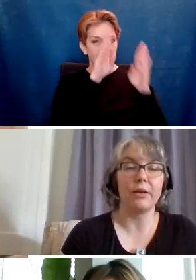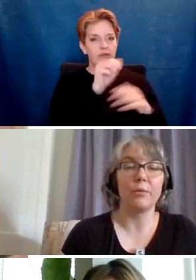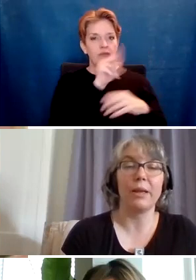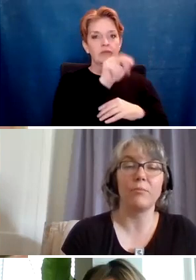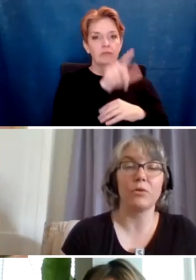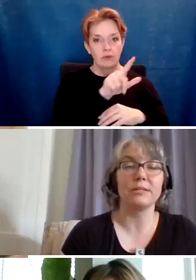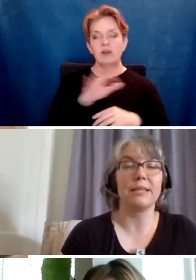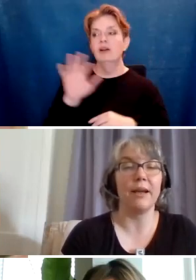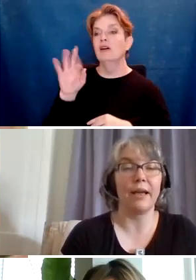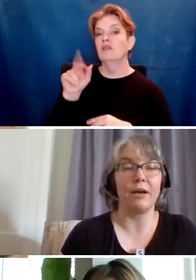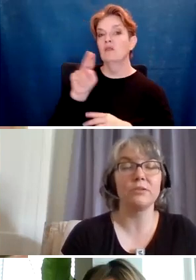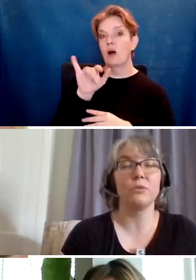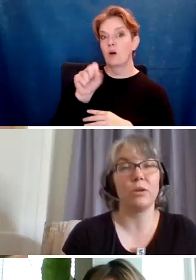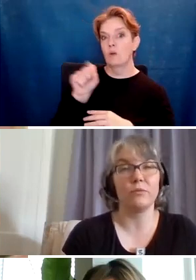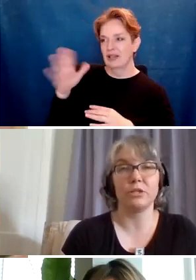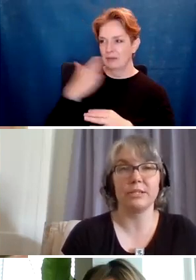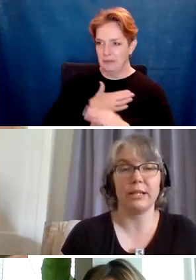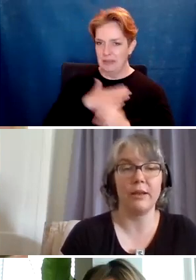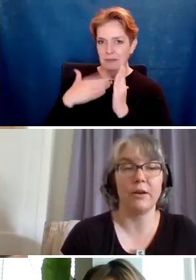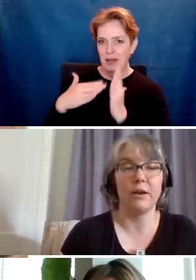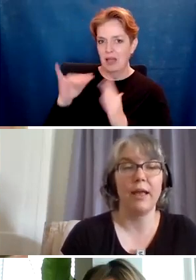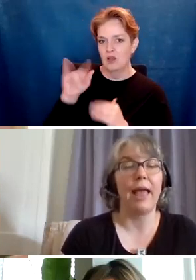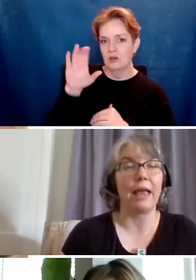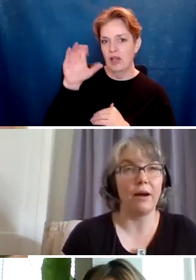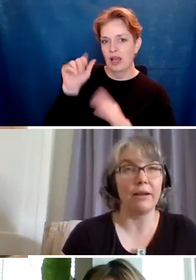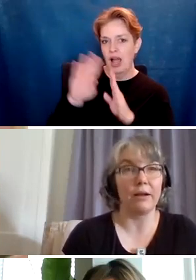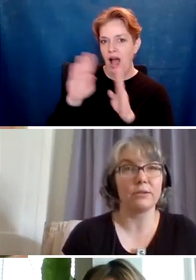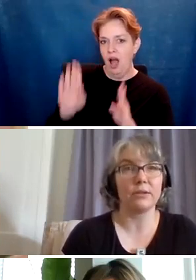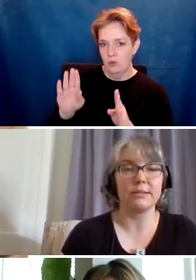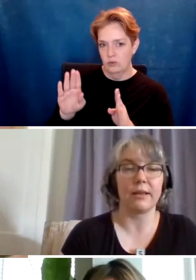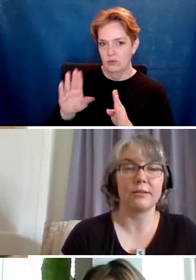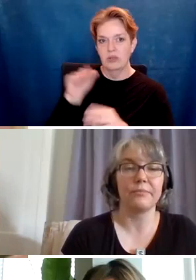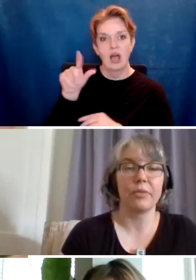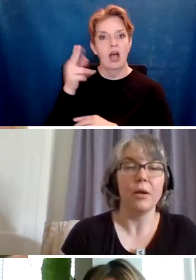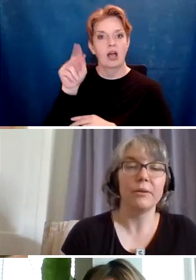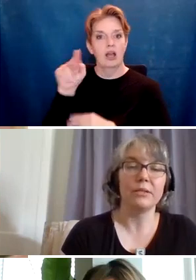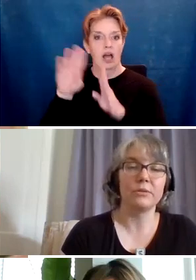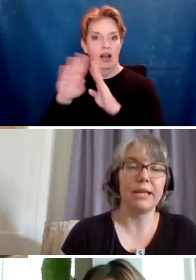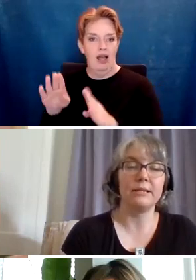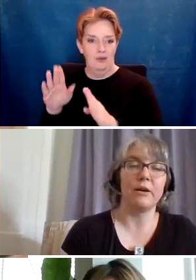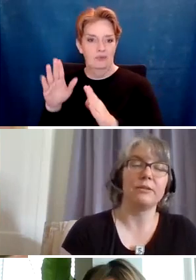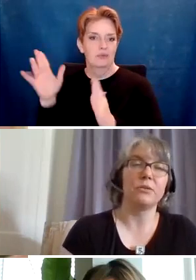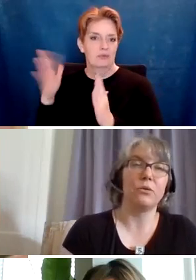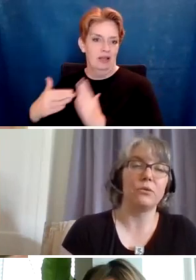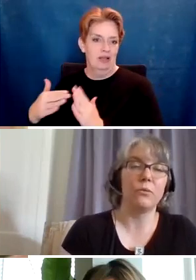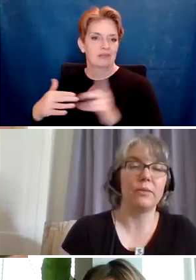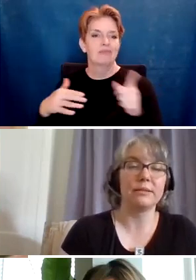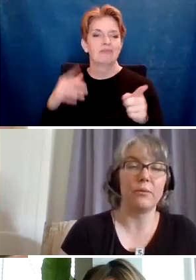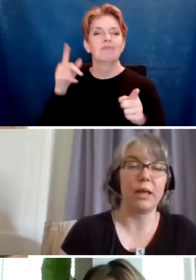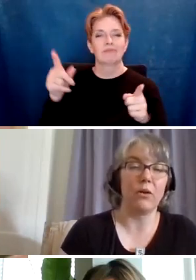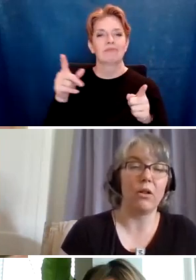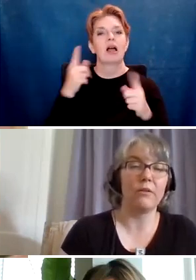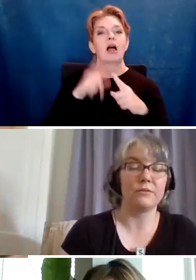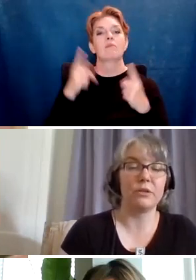also had her paint murals in Yucca House, one of which is seen here, and Ghana House on site. But these were taken down and sold when the